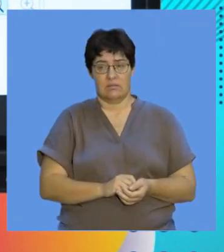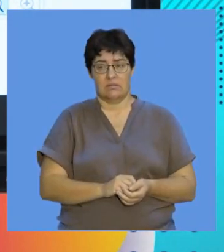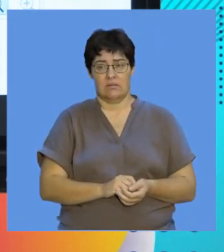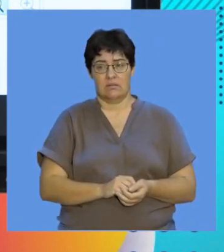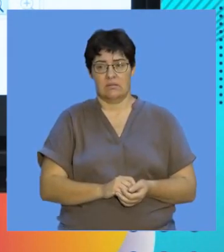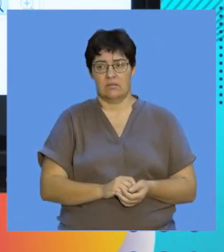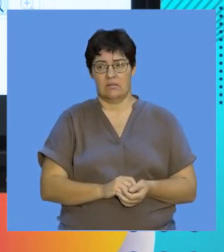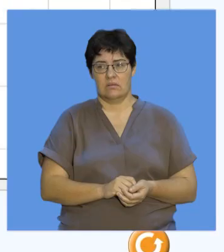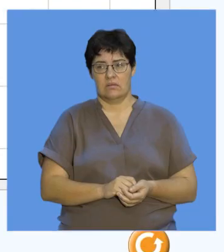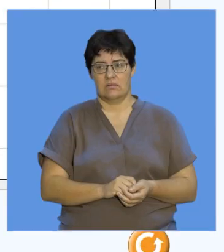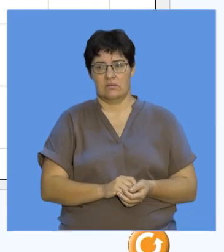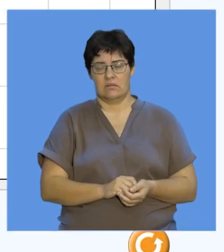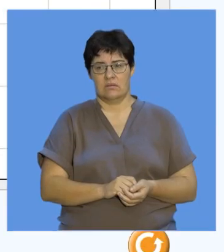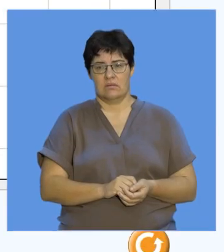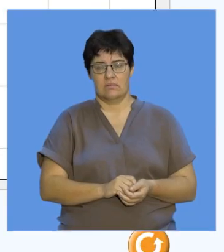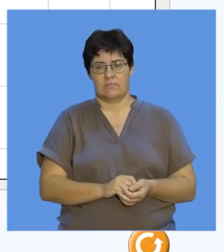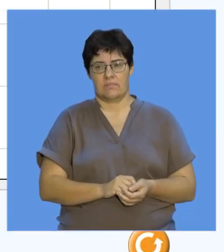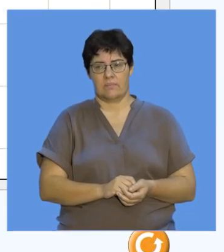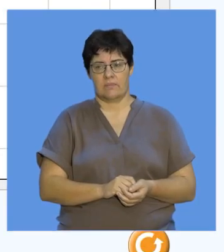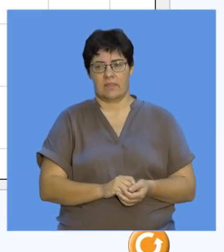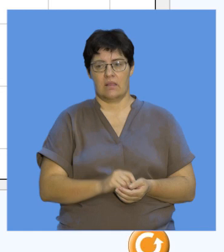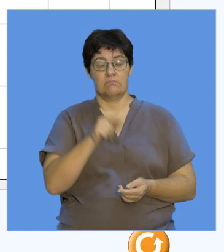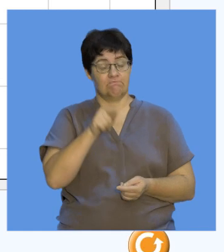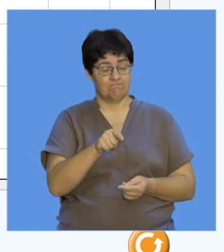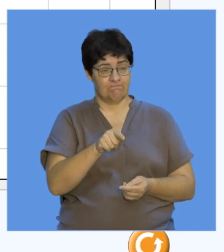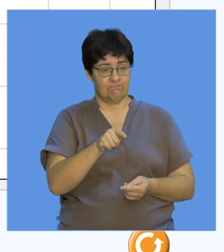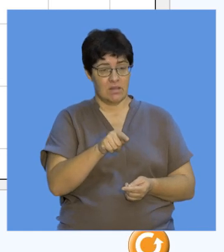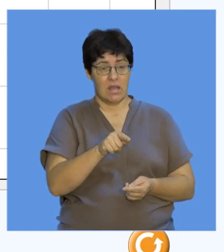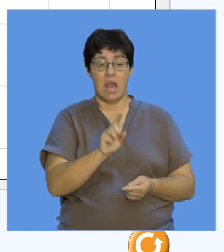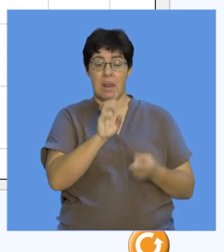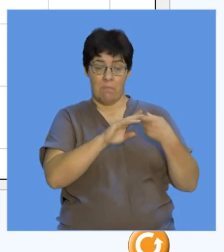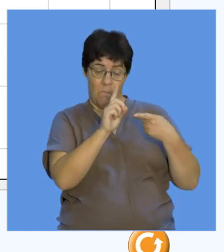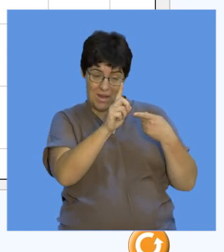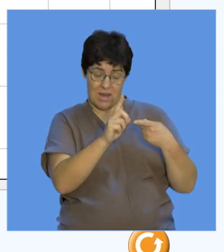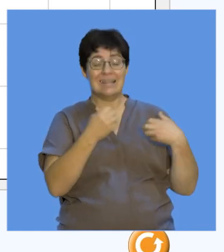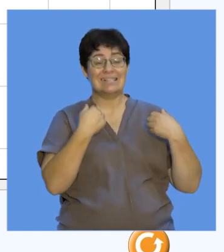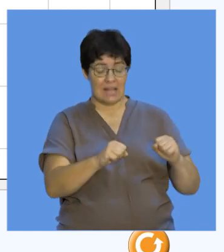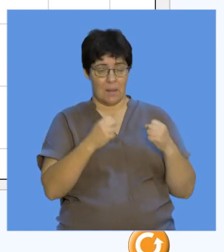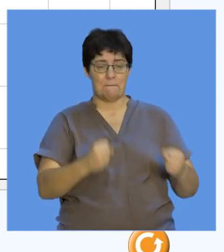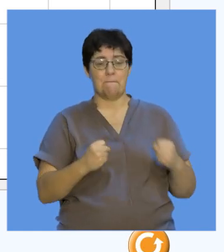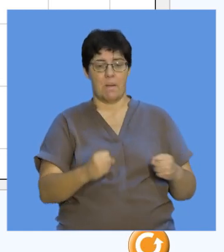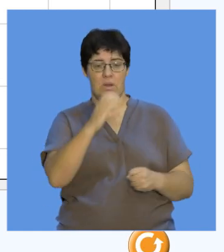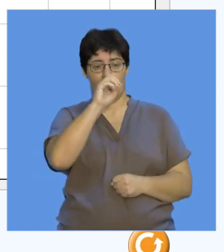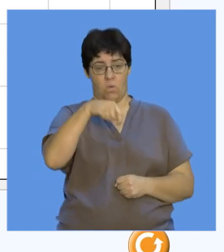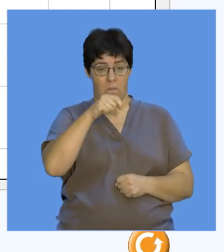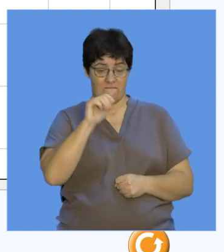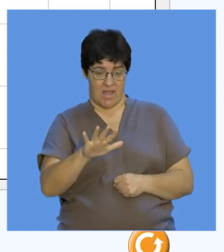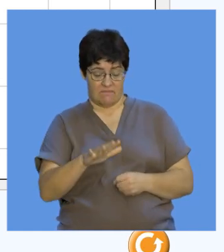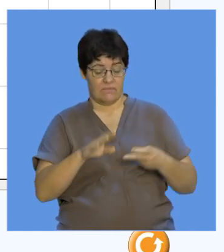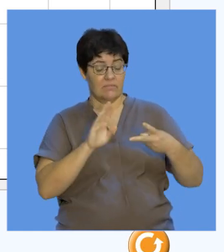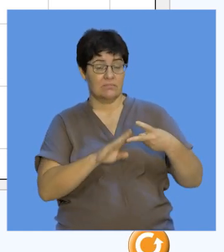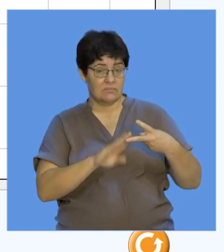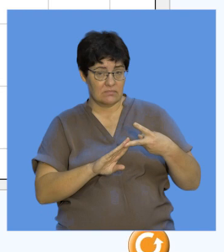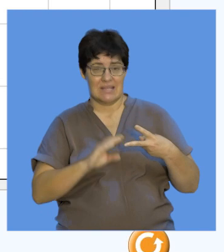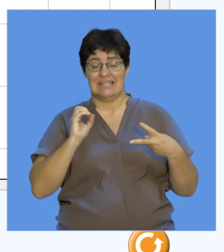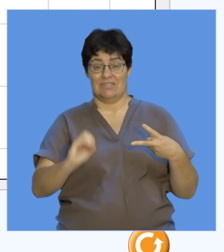take that velocity vector out, it'll be easier. Still 0.5, none for number two. So my